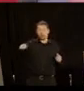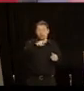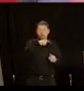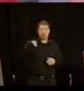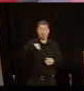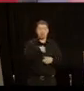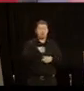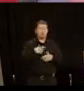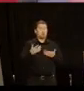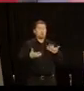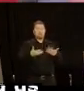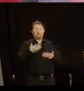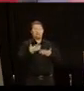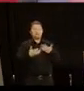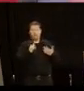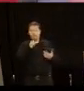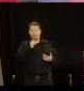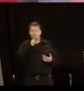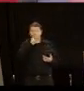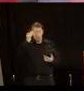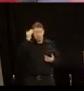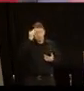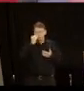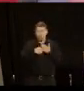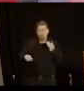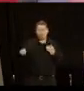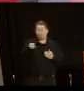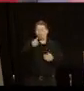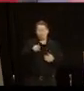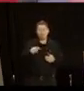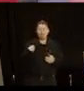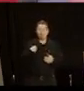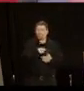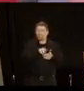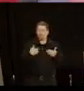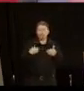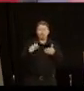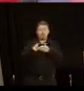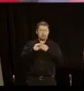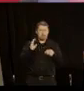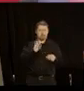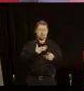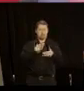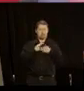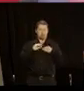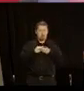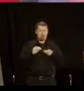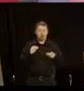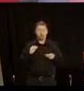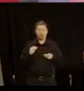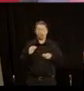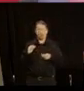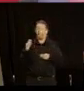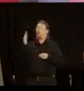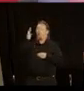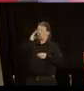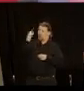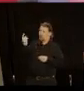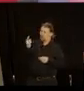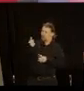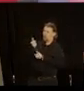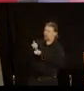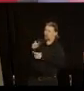is necessary. You know, all of us have stories and paths that we walked where we've known someone that was disabled, or we